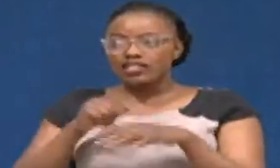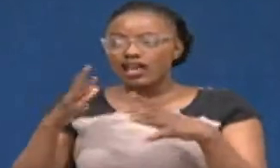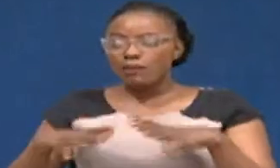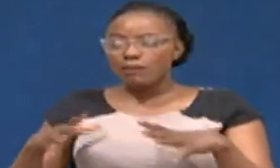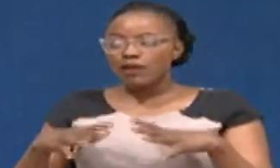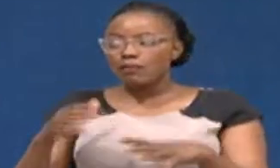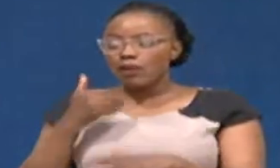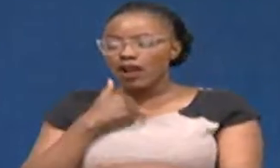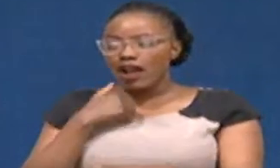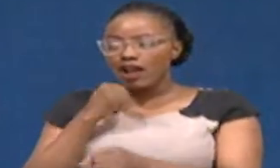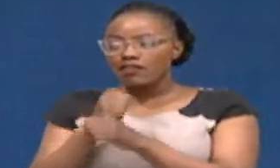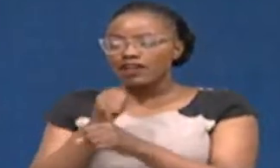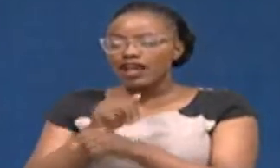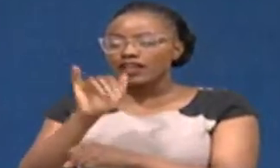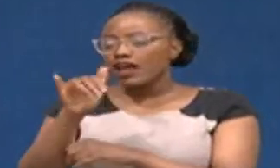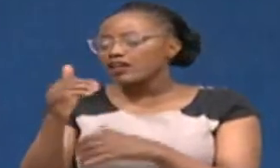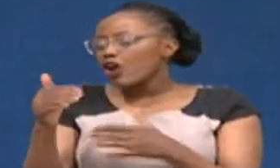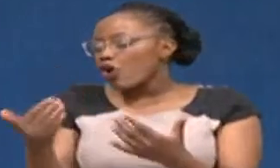want to